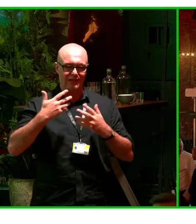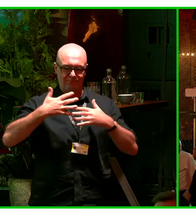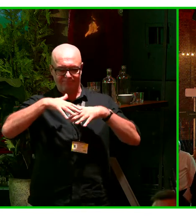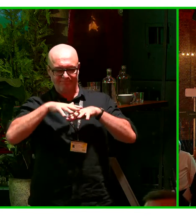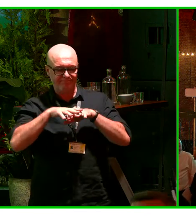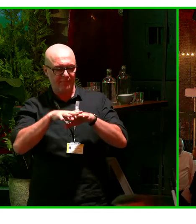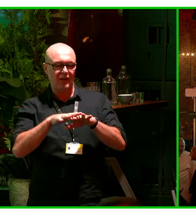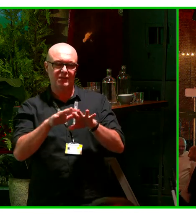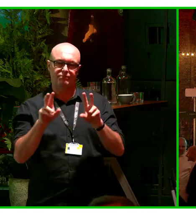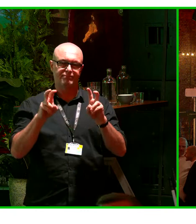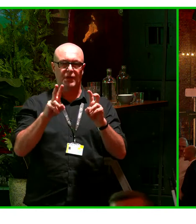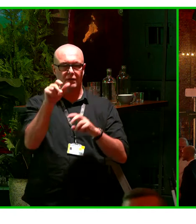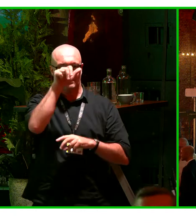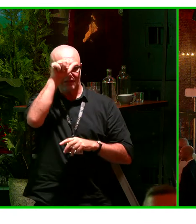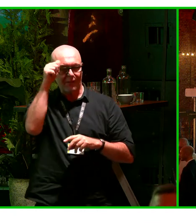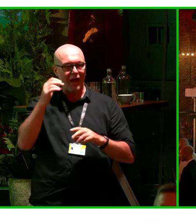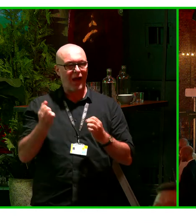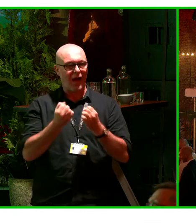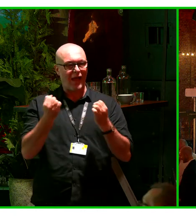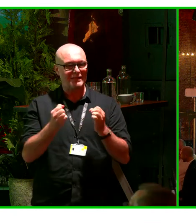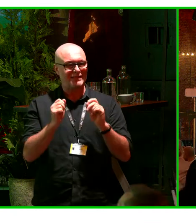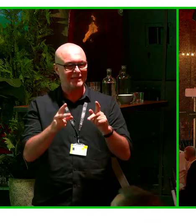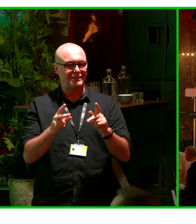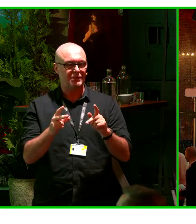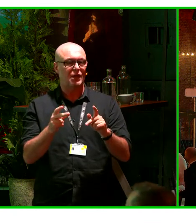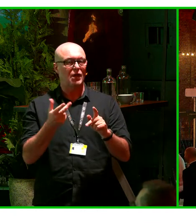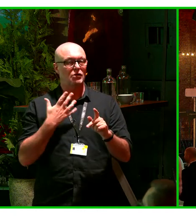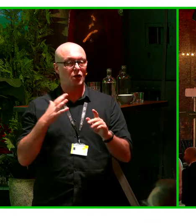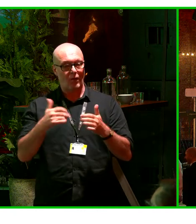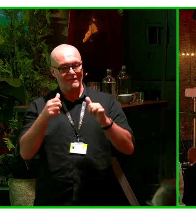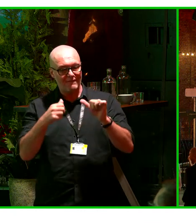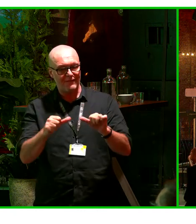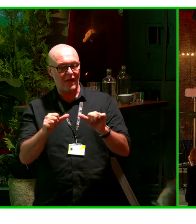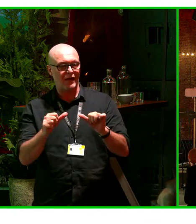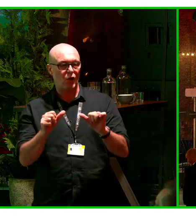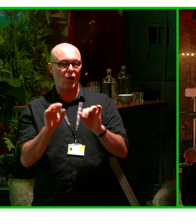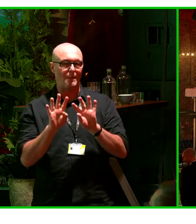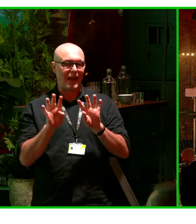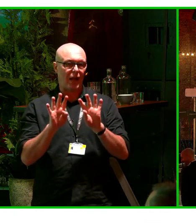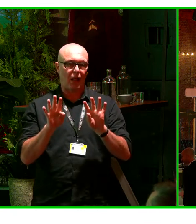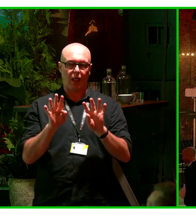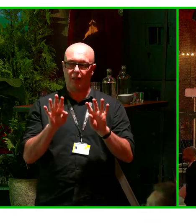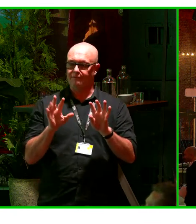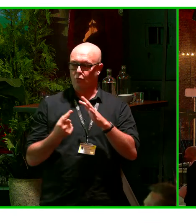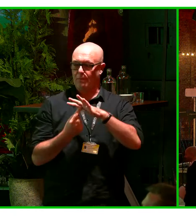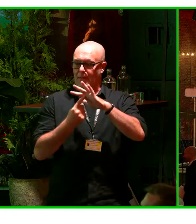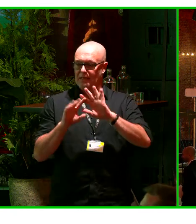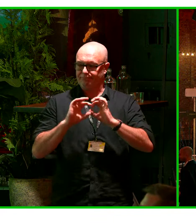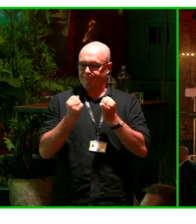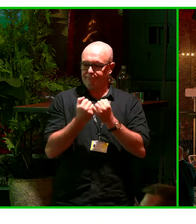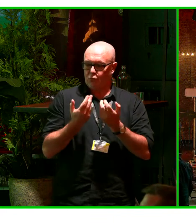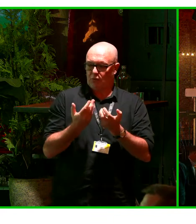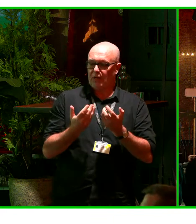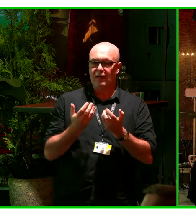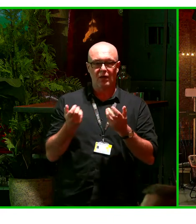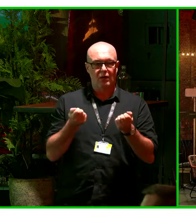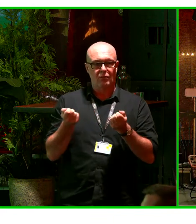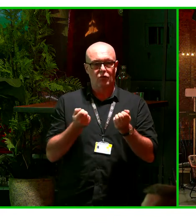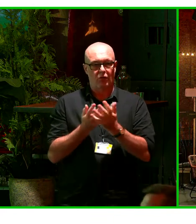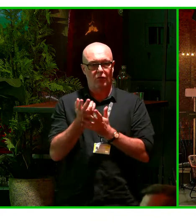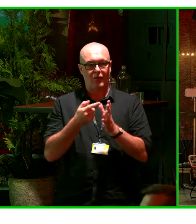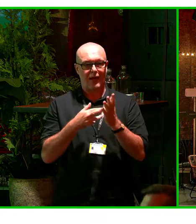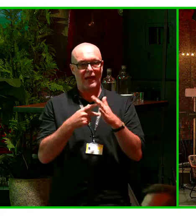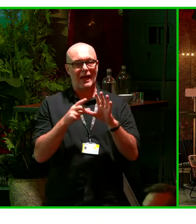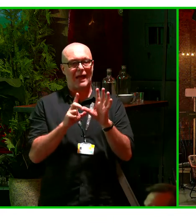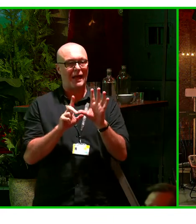smart energy systems. So I'd like to invite our final panel for the main session for today onto the stage, moderated by Andy Hume